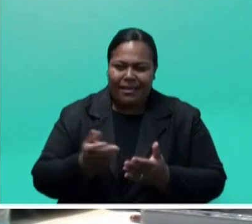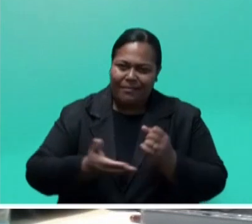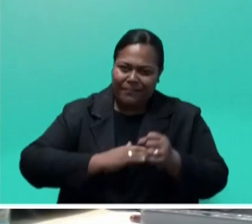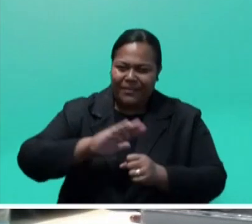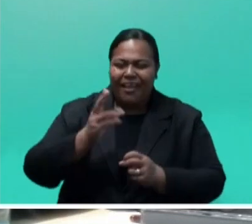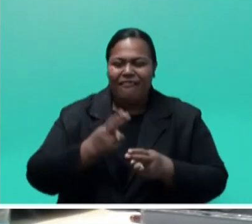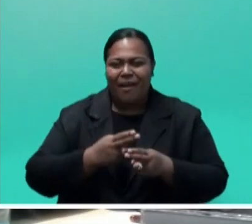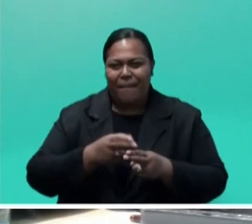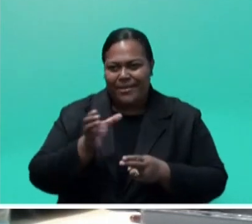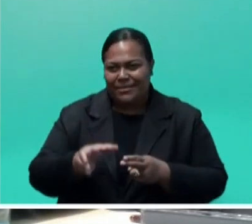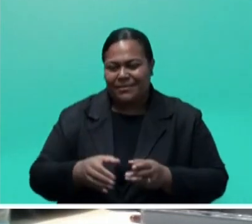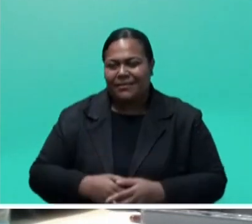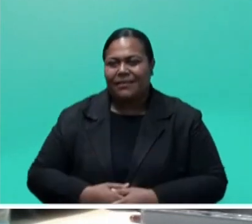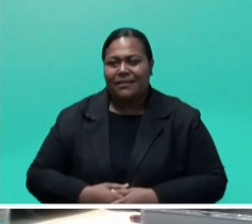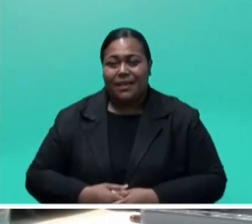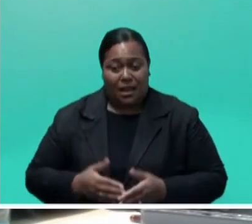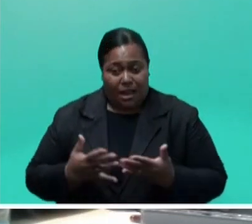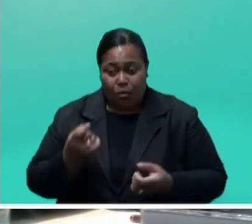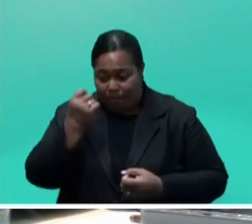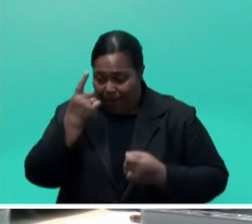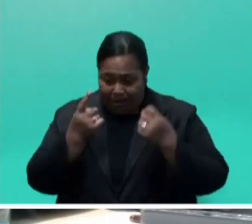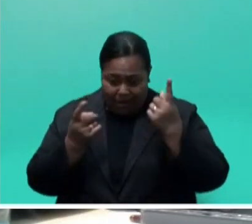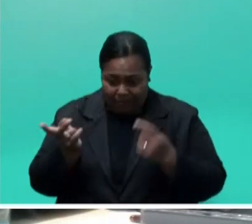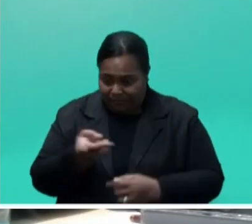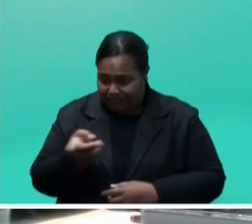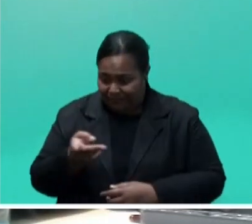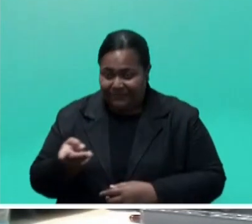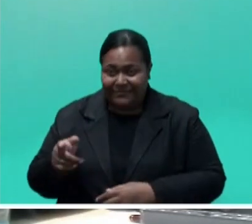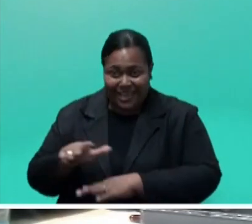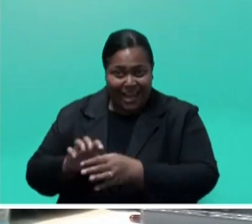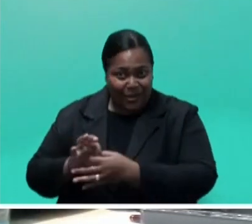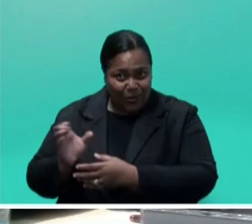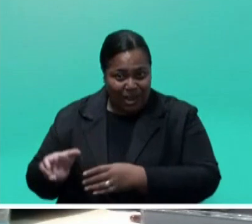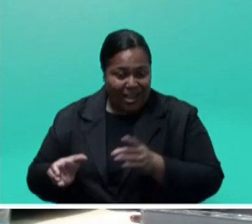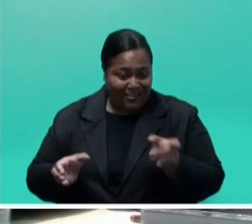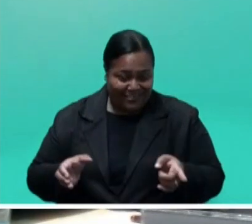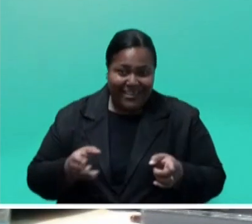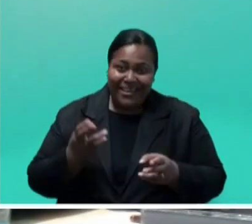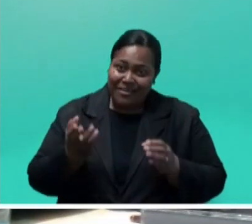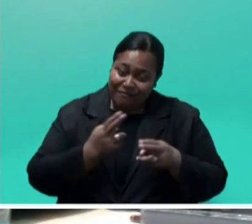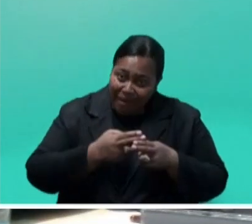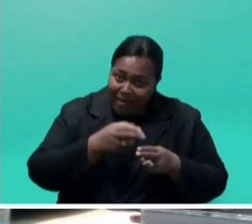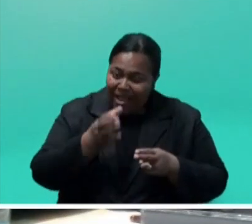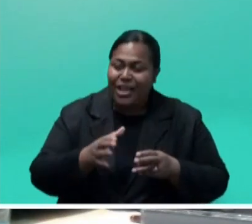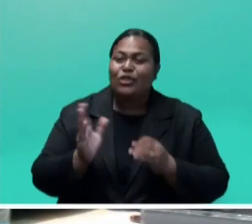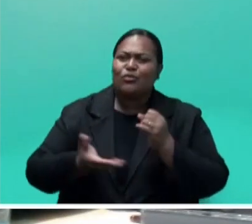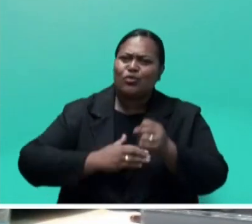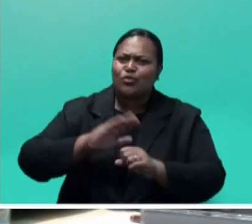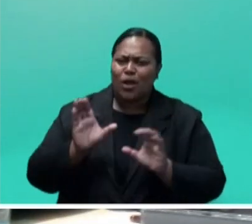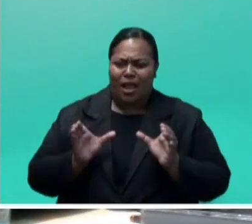By the understanding of the situation, both the cane farmers, the landowners, and the sugar industry we can initiate better